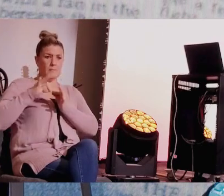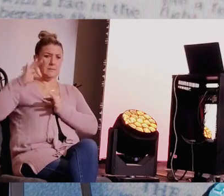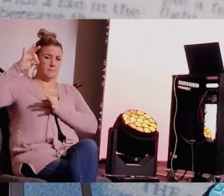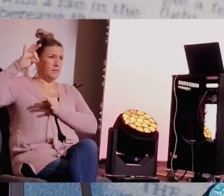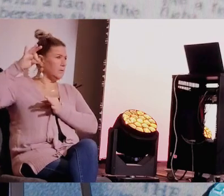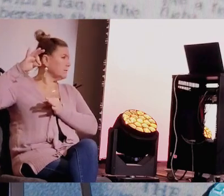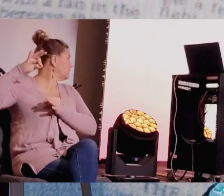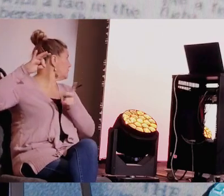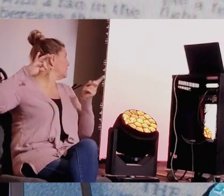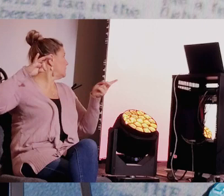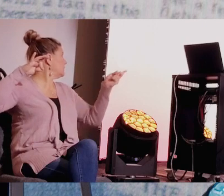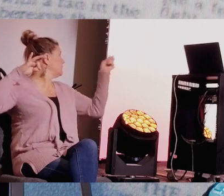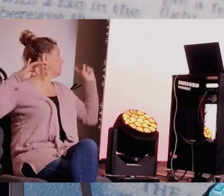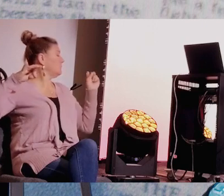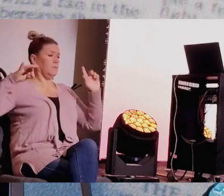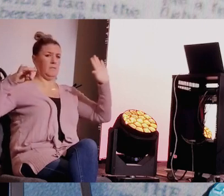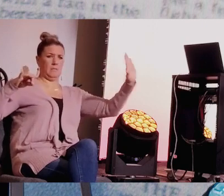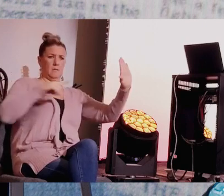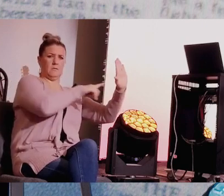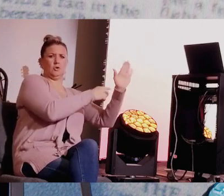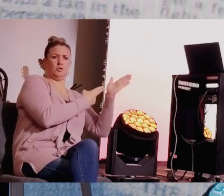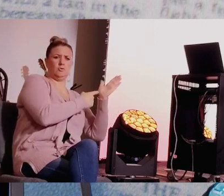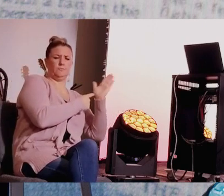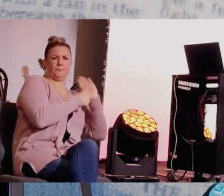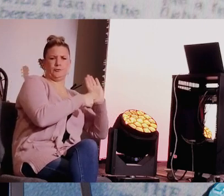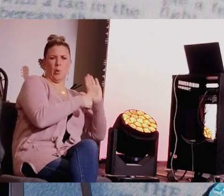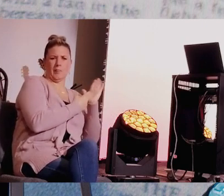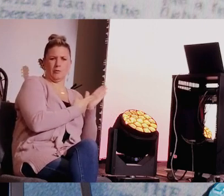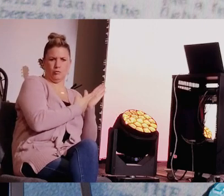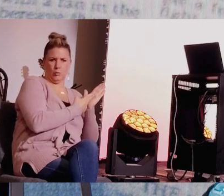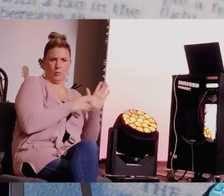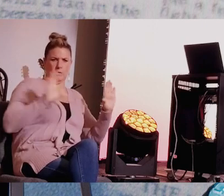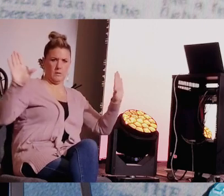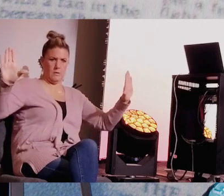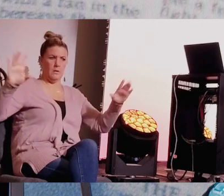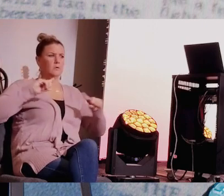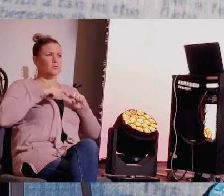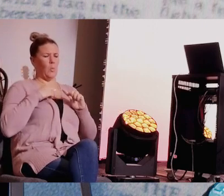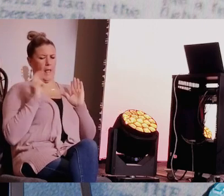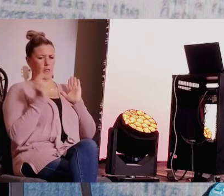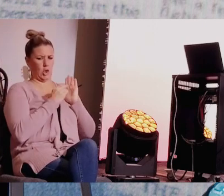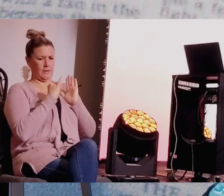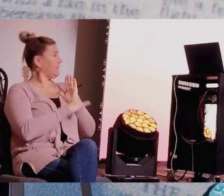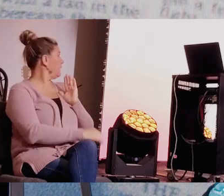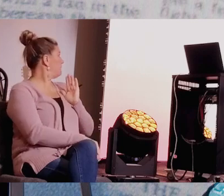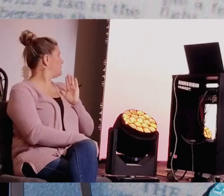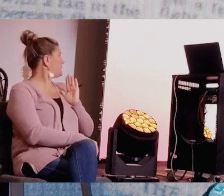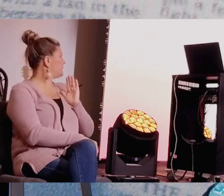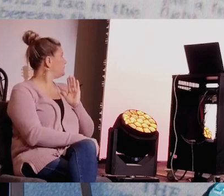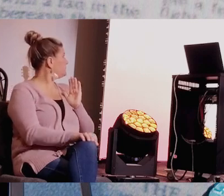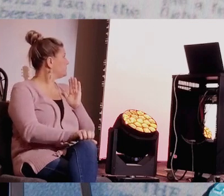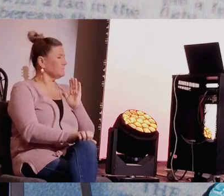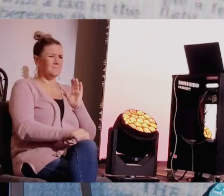spirit, and one side representing the truth. Now, when I look at this,